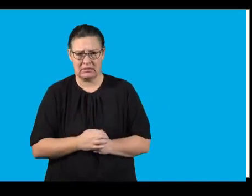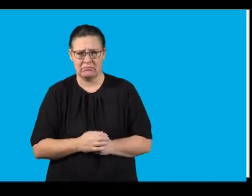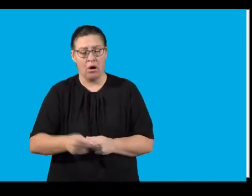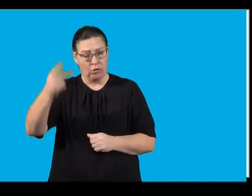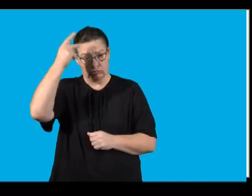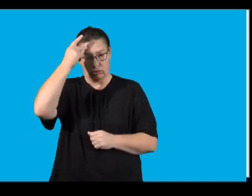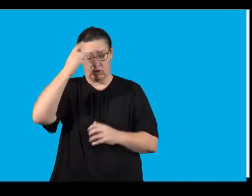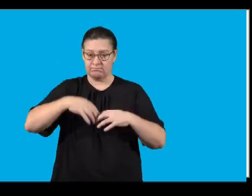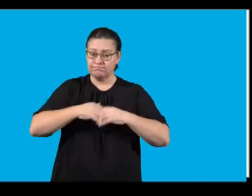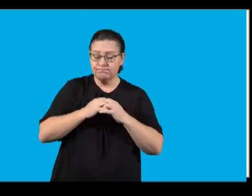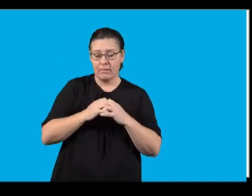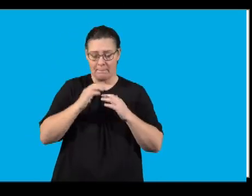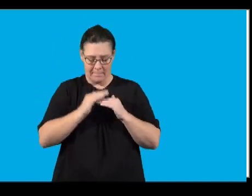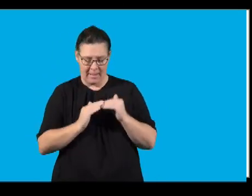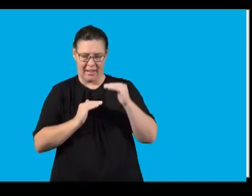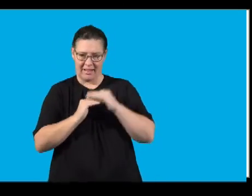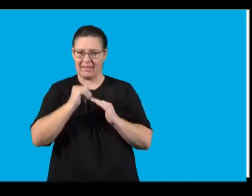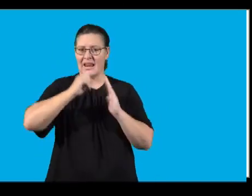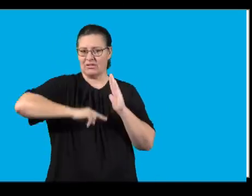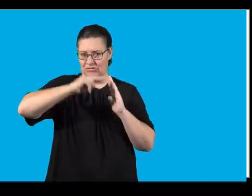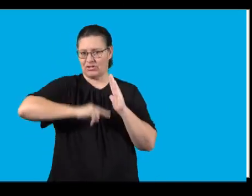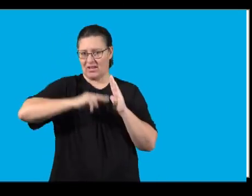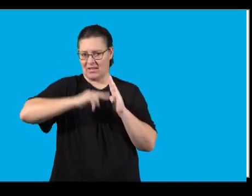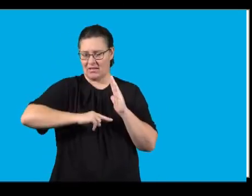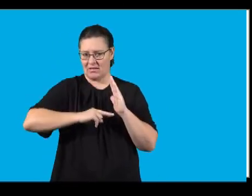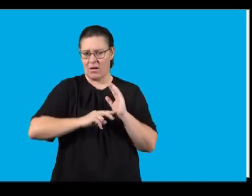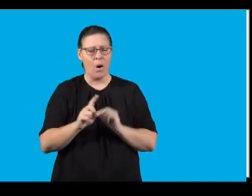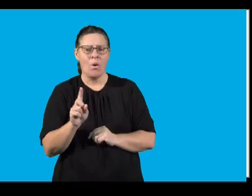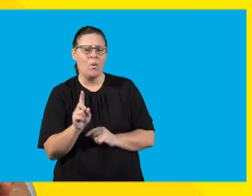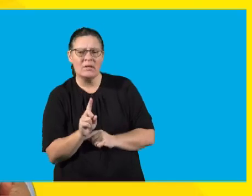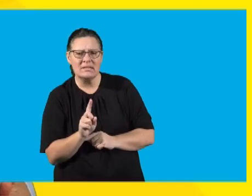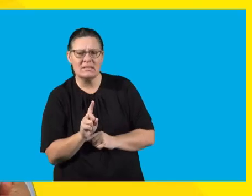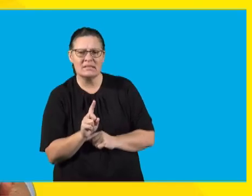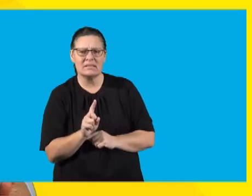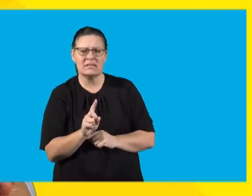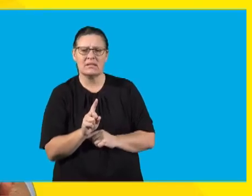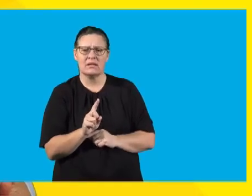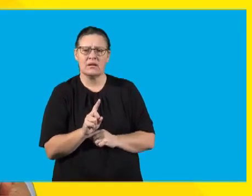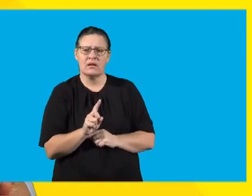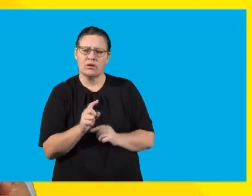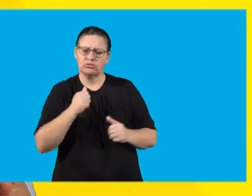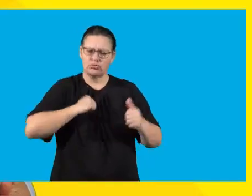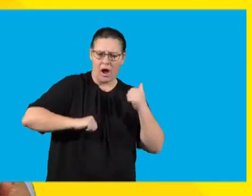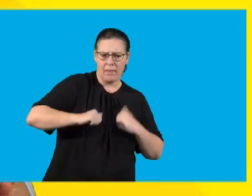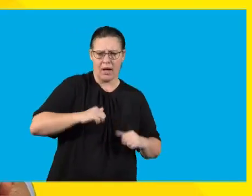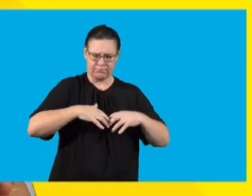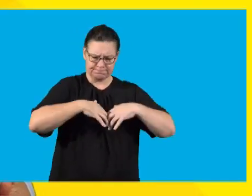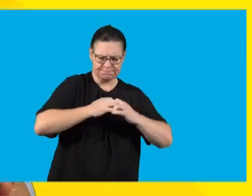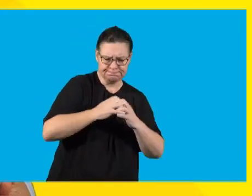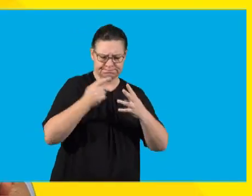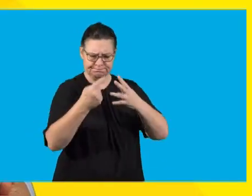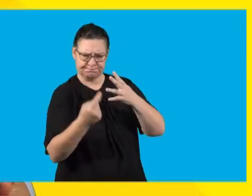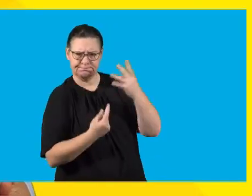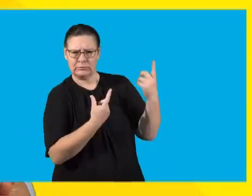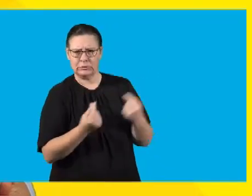be gaining knowledge of the building blocks of literature, which means what constitutes the shaping of this drama that we're going to